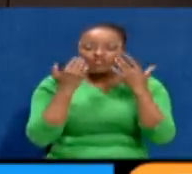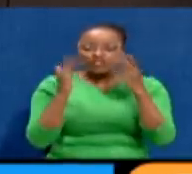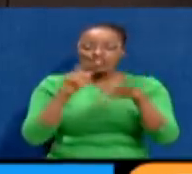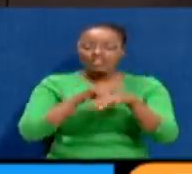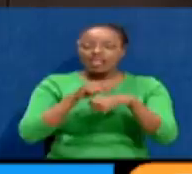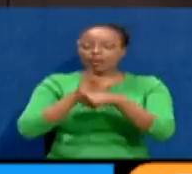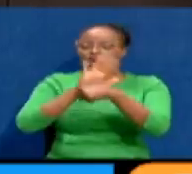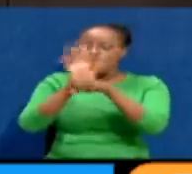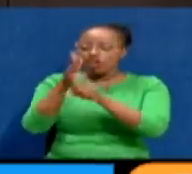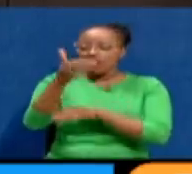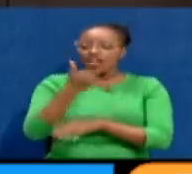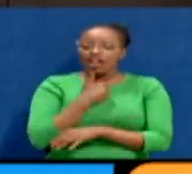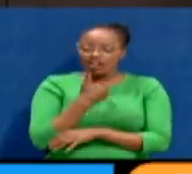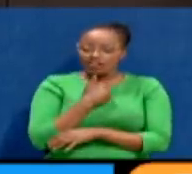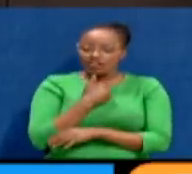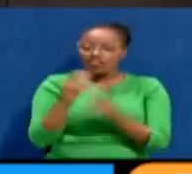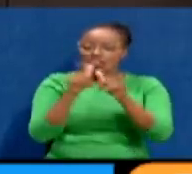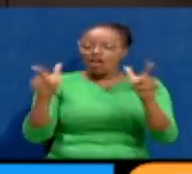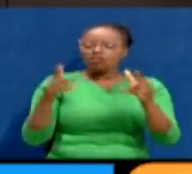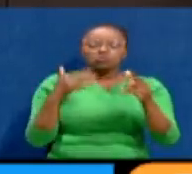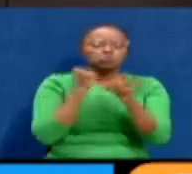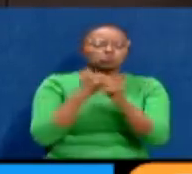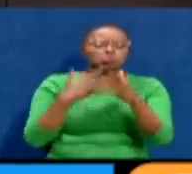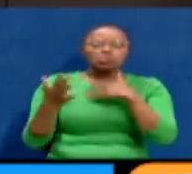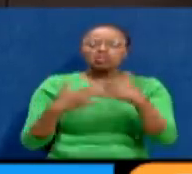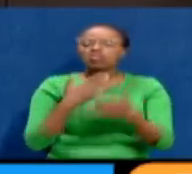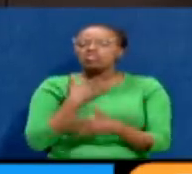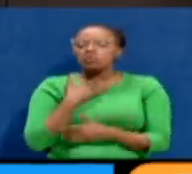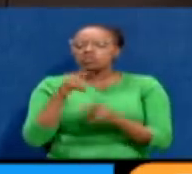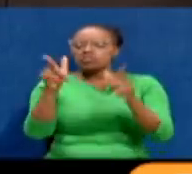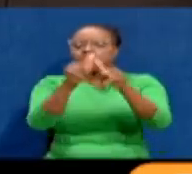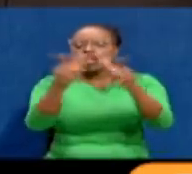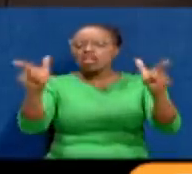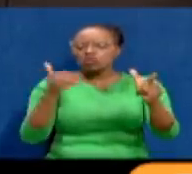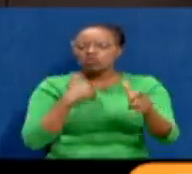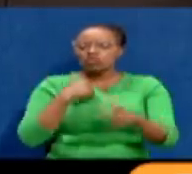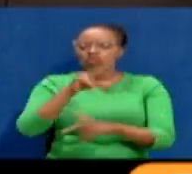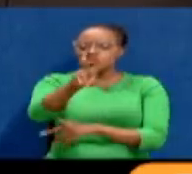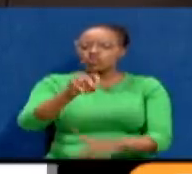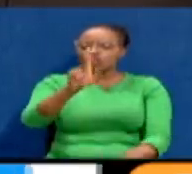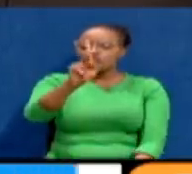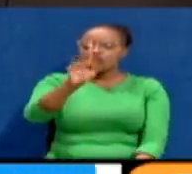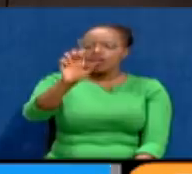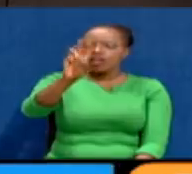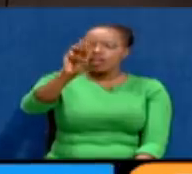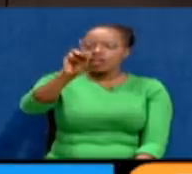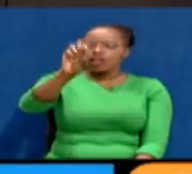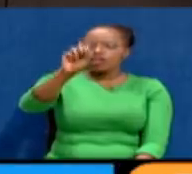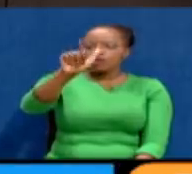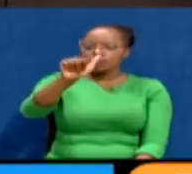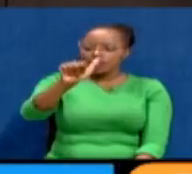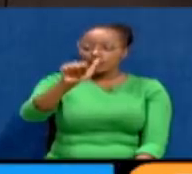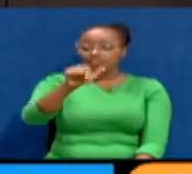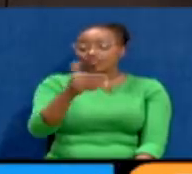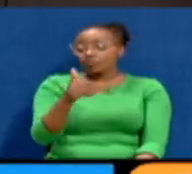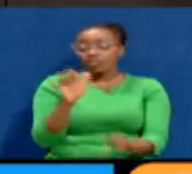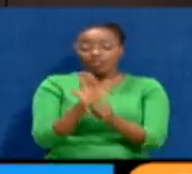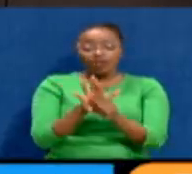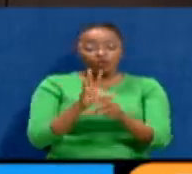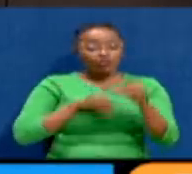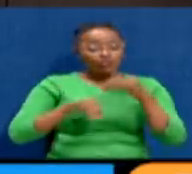during the pandemic. You call they it were what? allowed to do whatever they wanted. The Corona Coalition? Coalition? Allowed to loot KEMSA with unmeasured